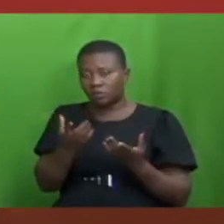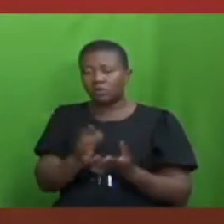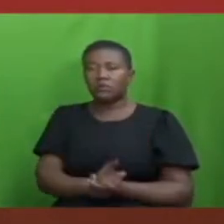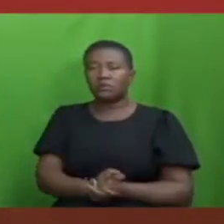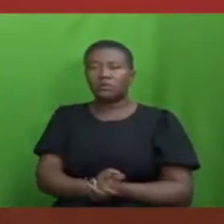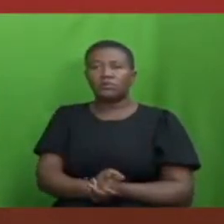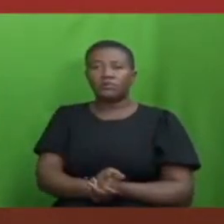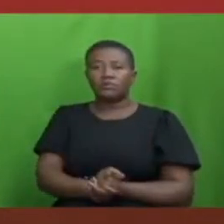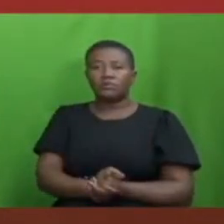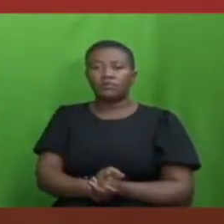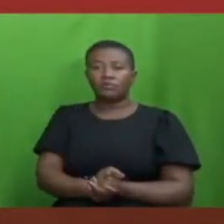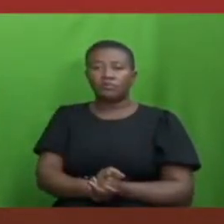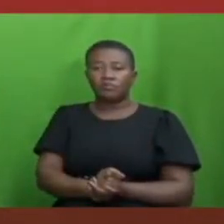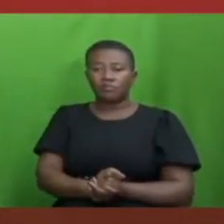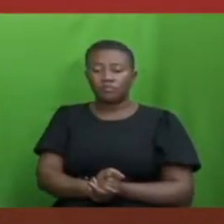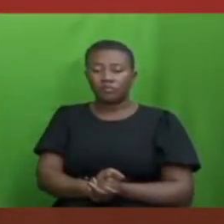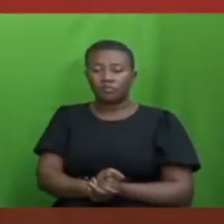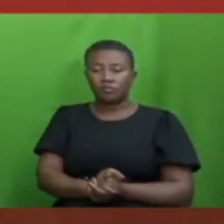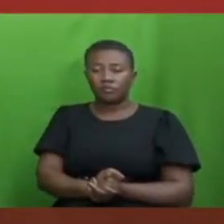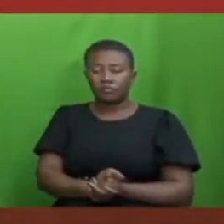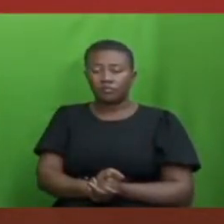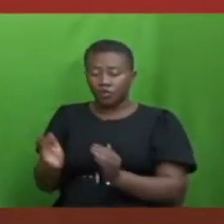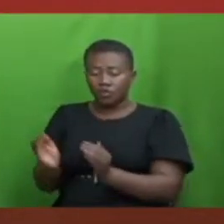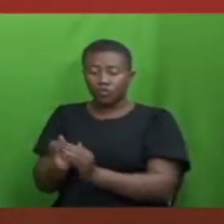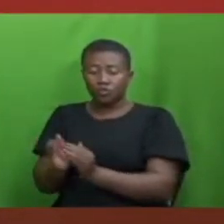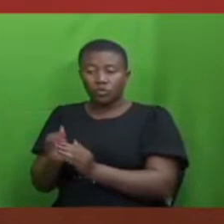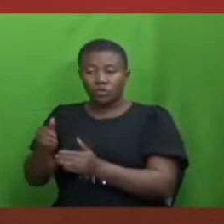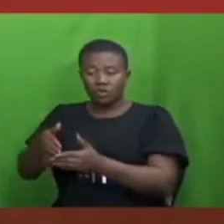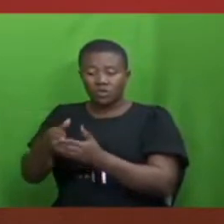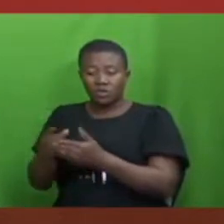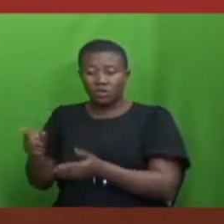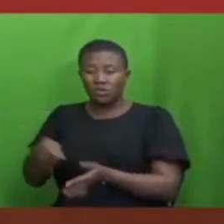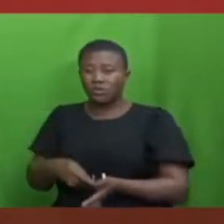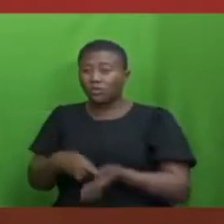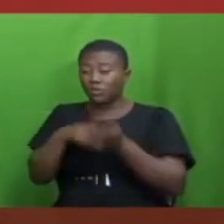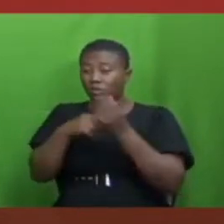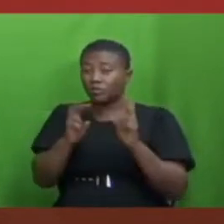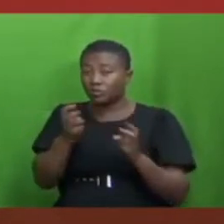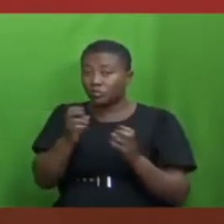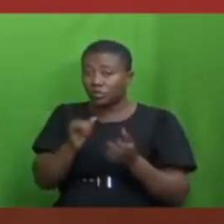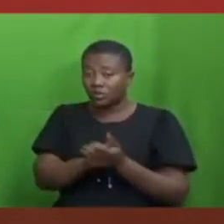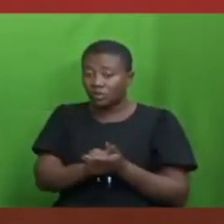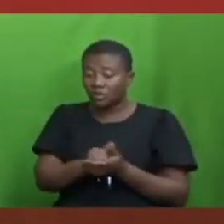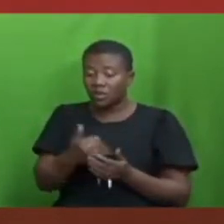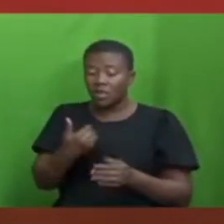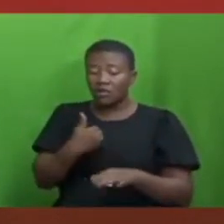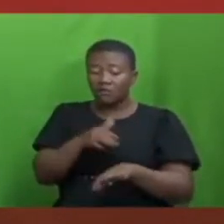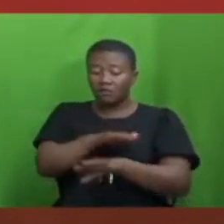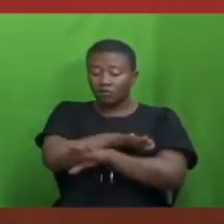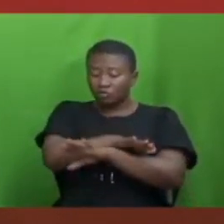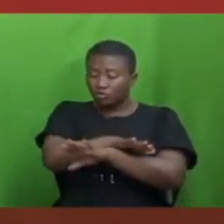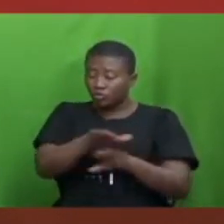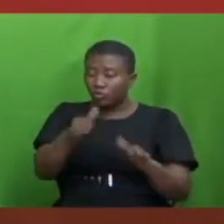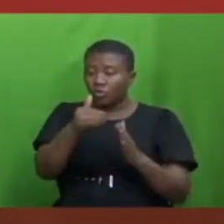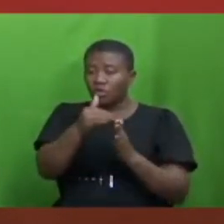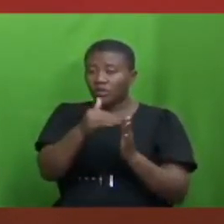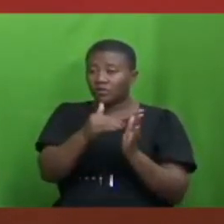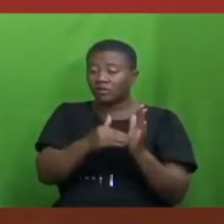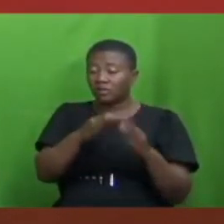The minority leader has raised the issue that there is no item on our order paper